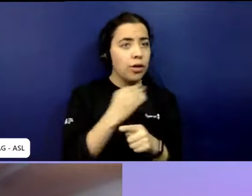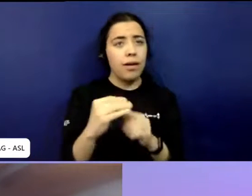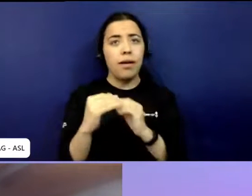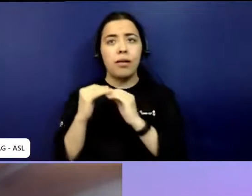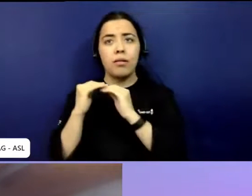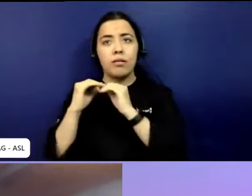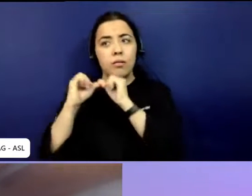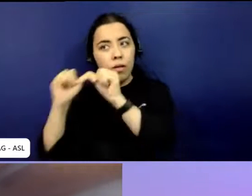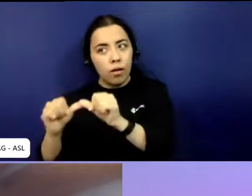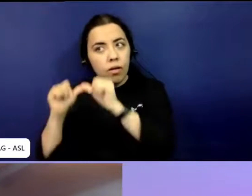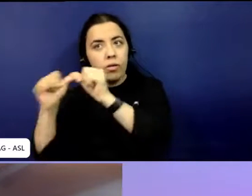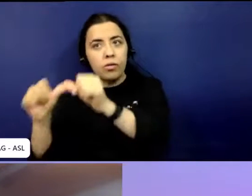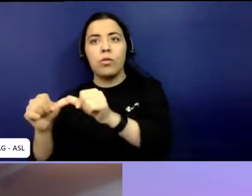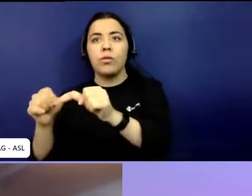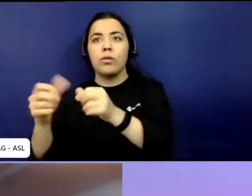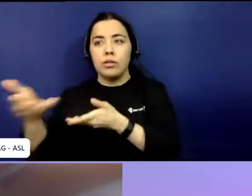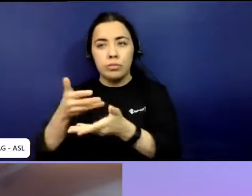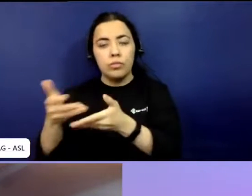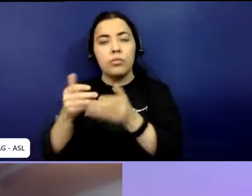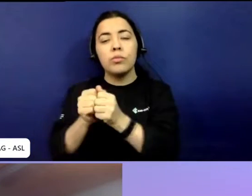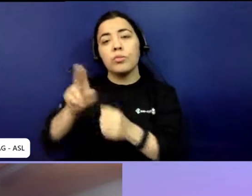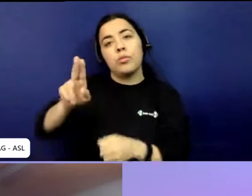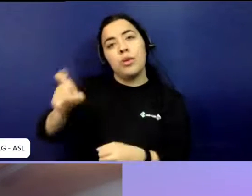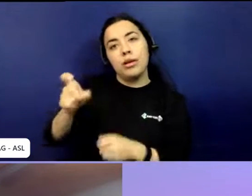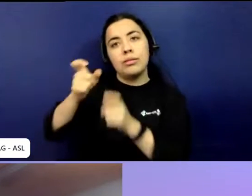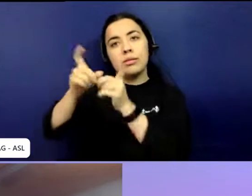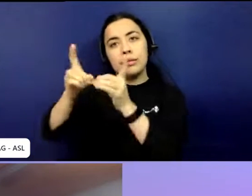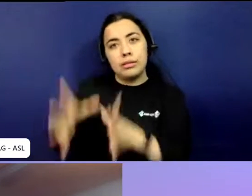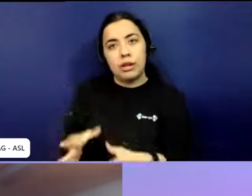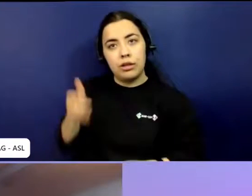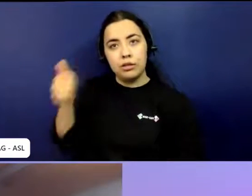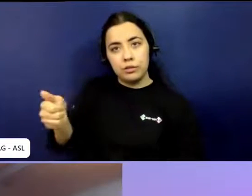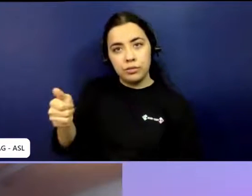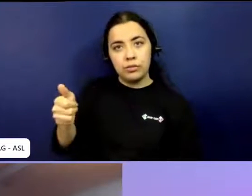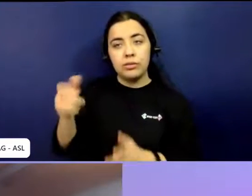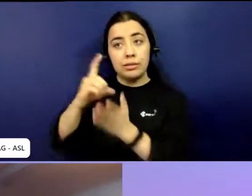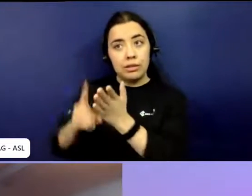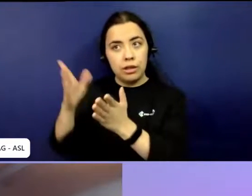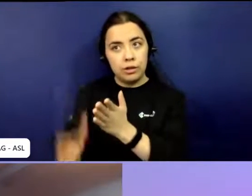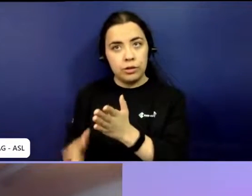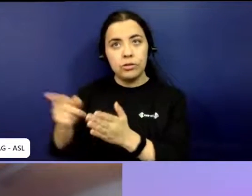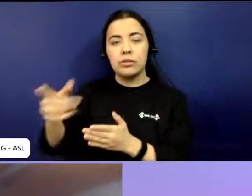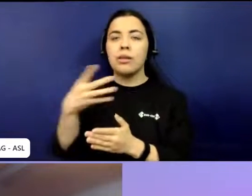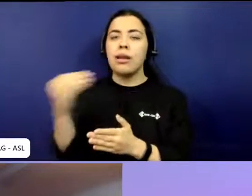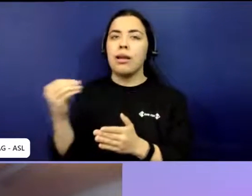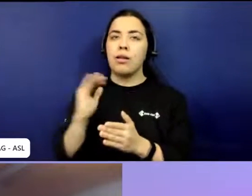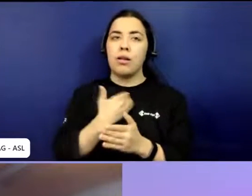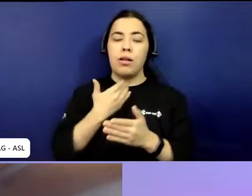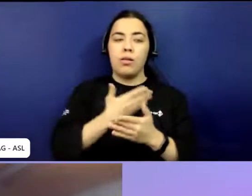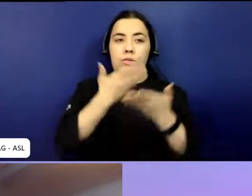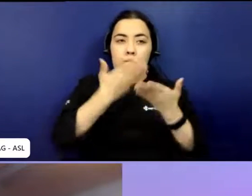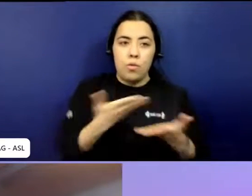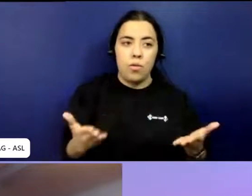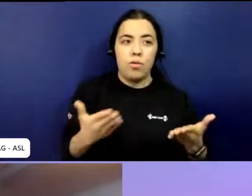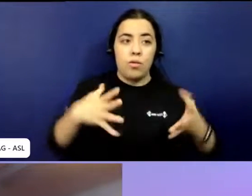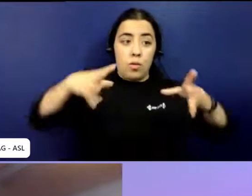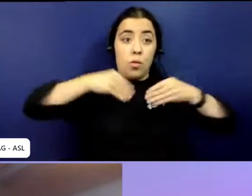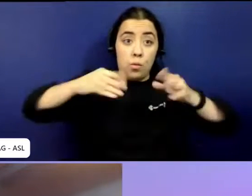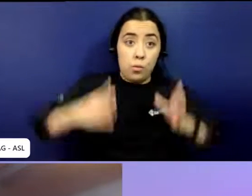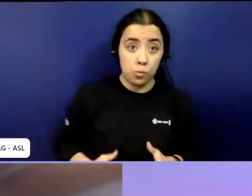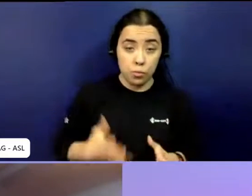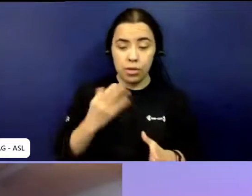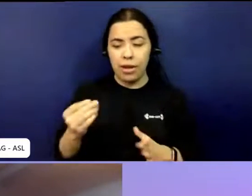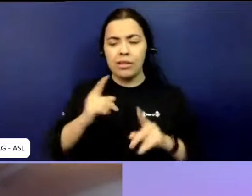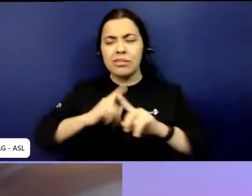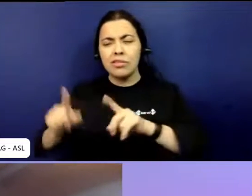ongoing interactions with our UX designers, with our product owners, with all of the cross-functional